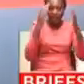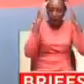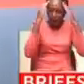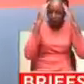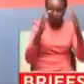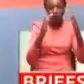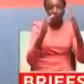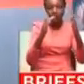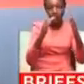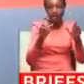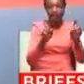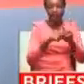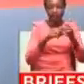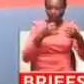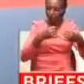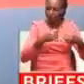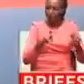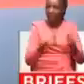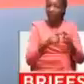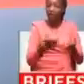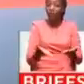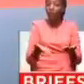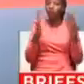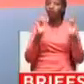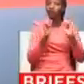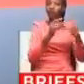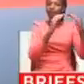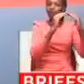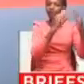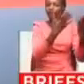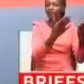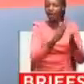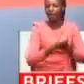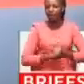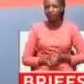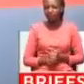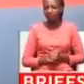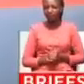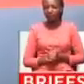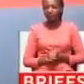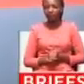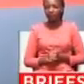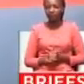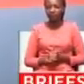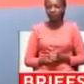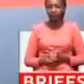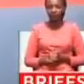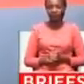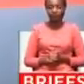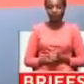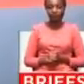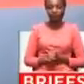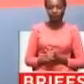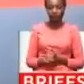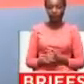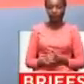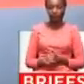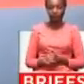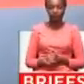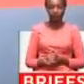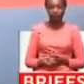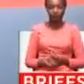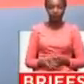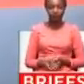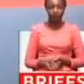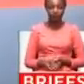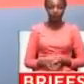to, you know, those next levels. And so, just, you know, the level of commitment and being able to work hard, yeah, and